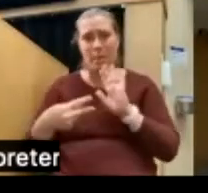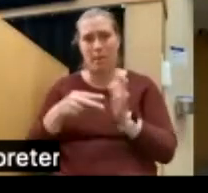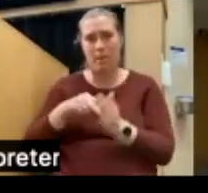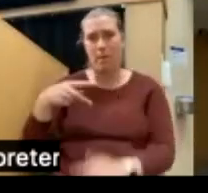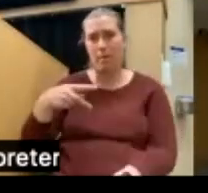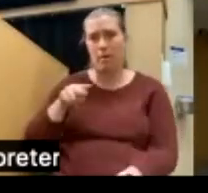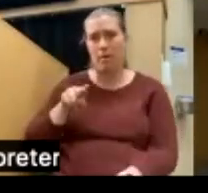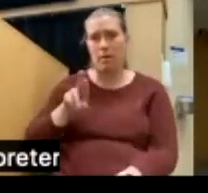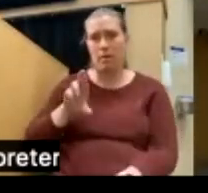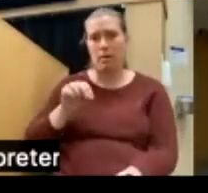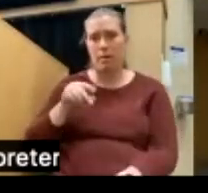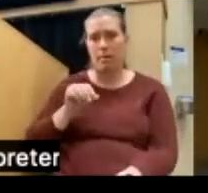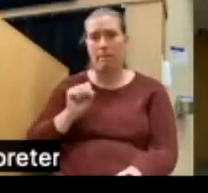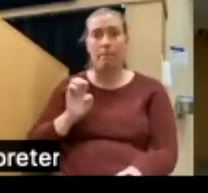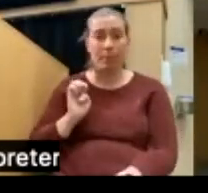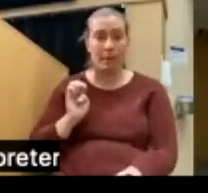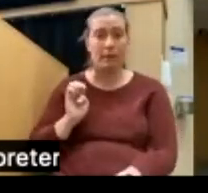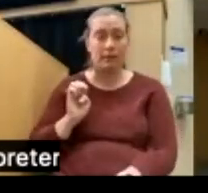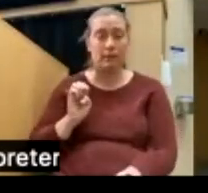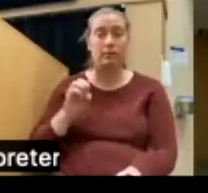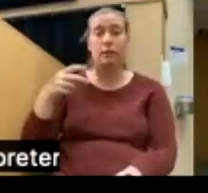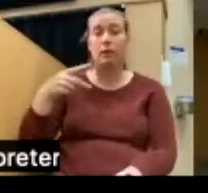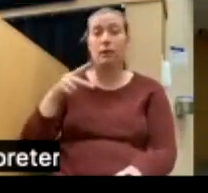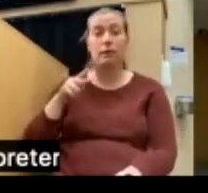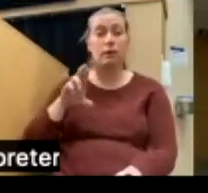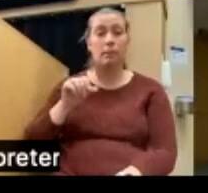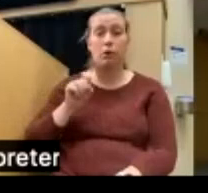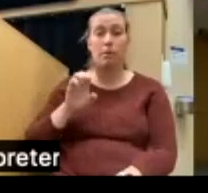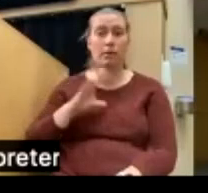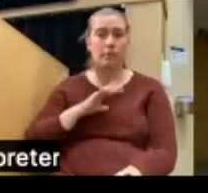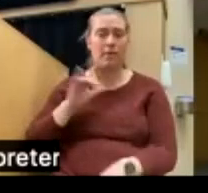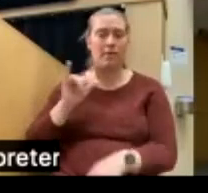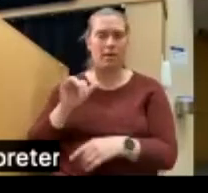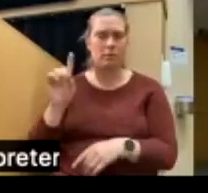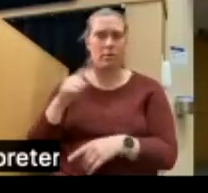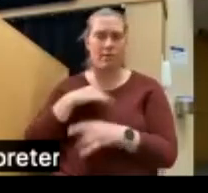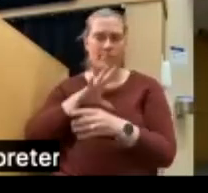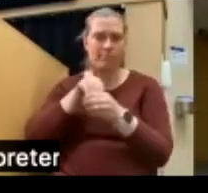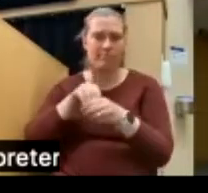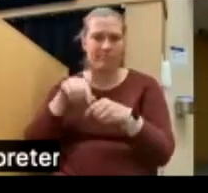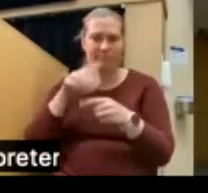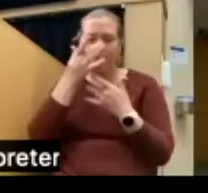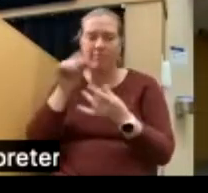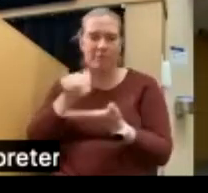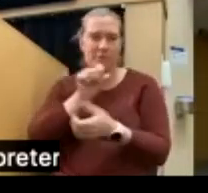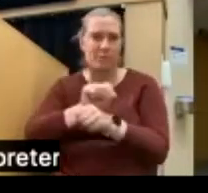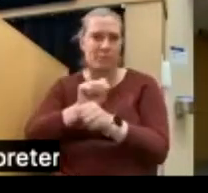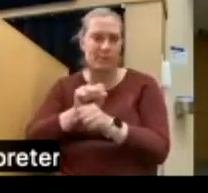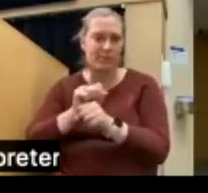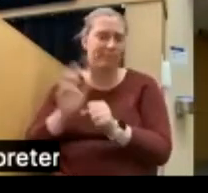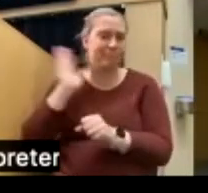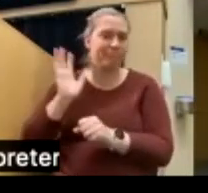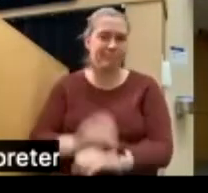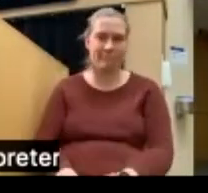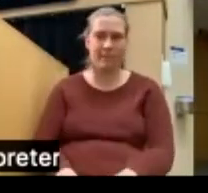purpose is actually what got me interested in this work to begin with. And that's the idea that, so, and, you know,